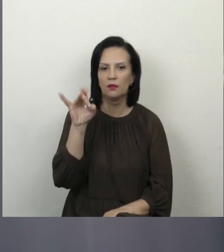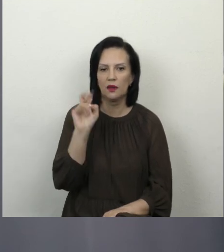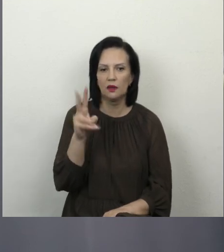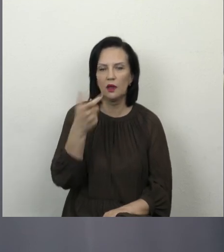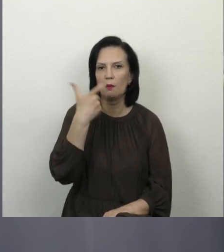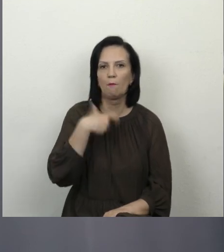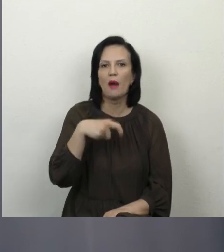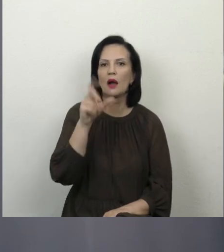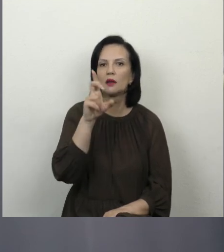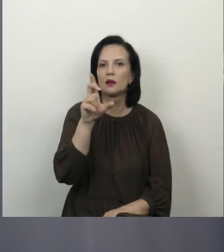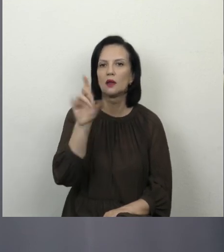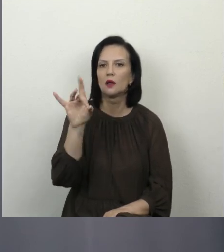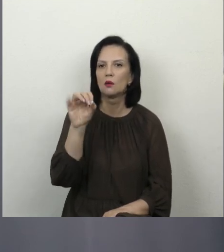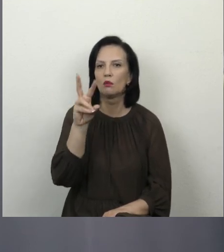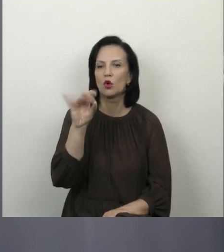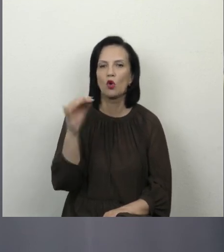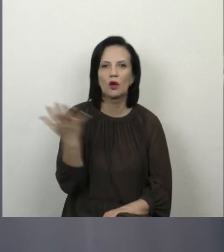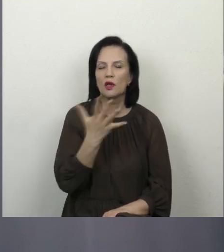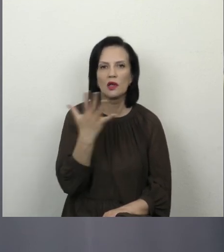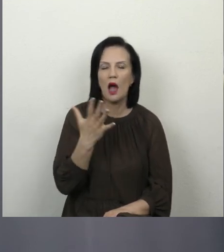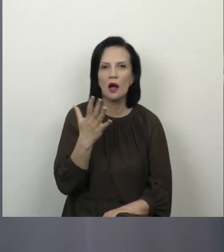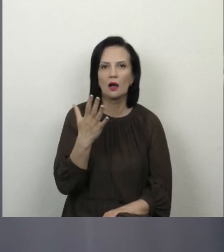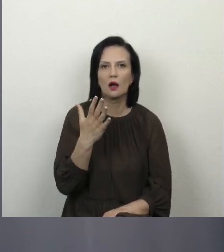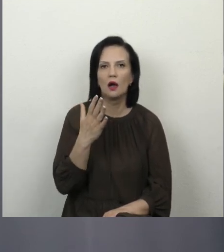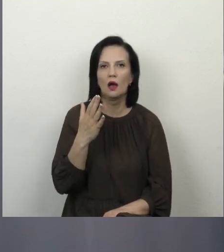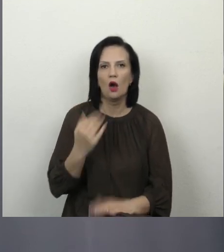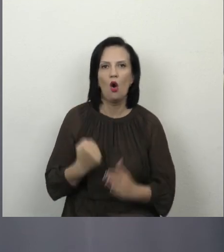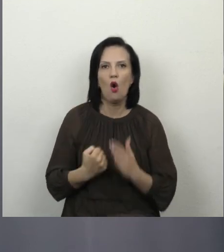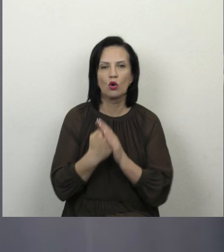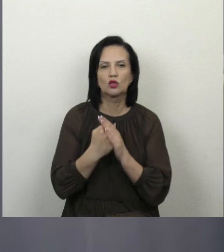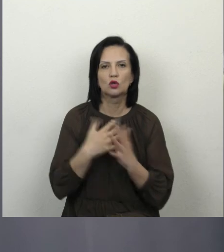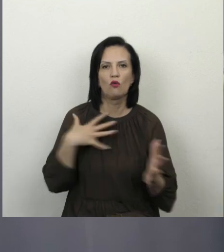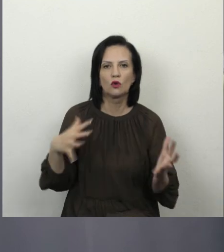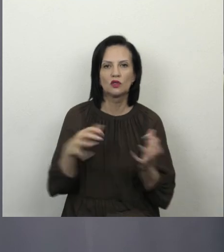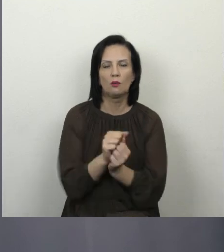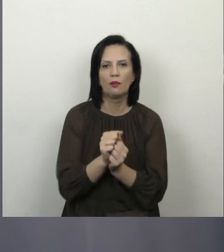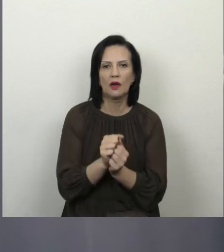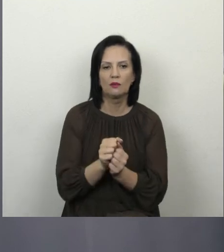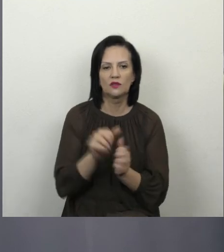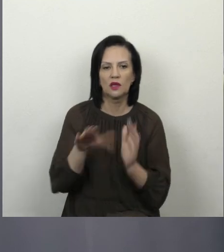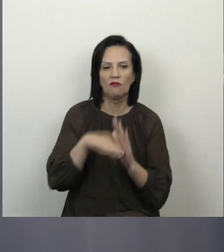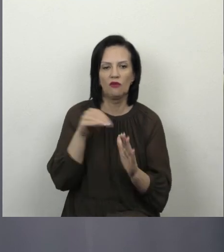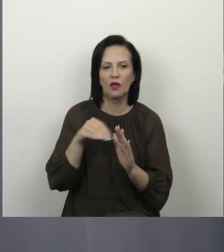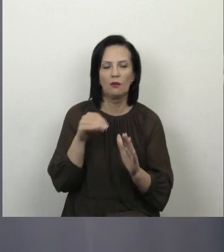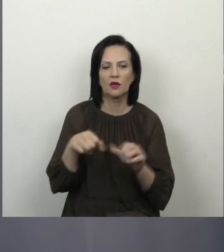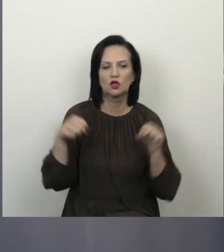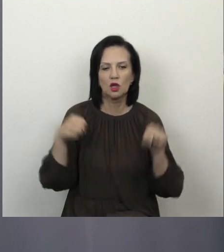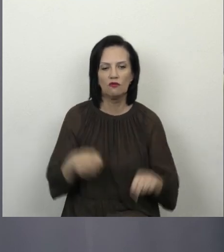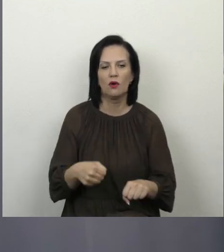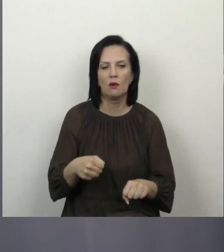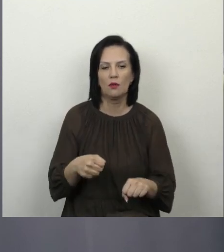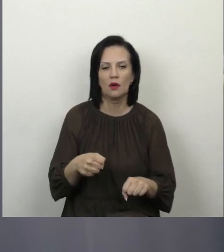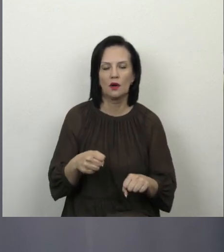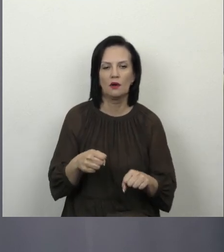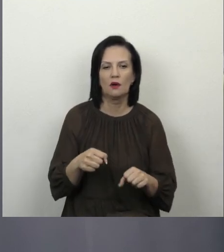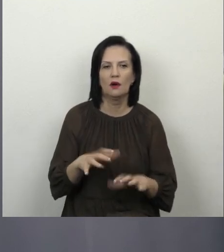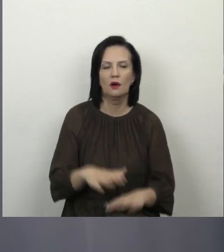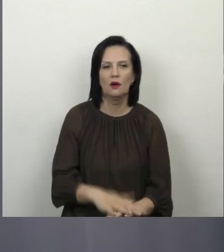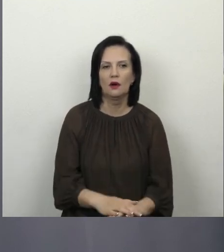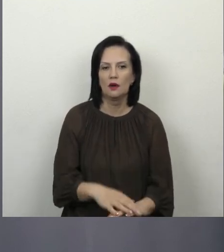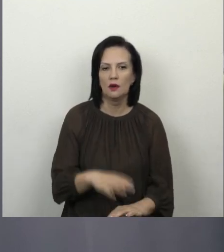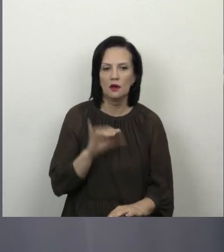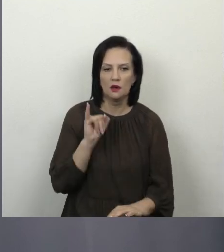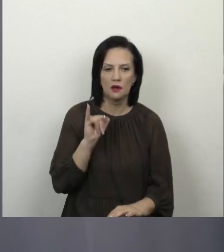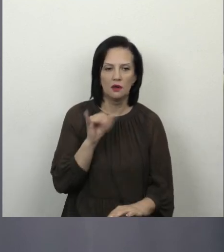Miroslava Bilak is asking, Mr. Broker, how do you use the principles of the